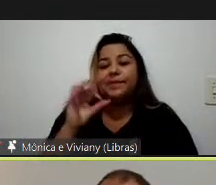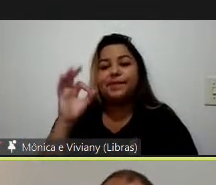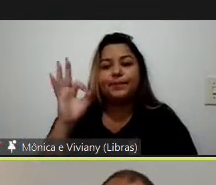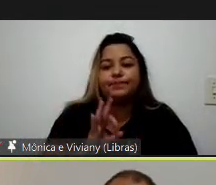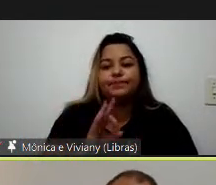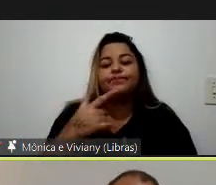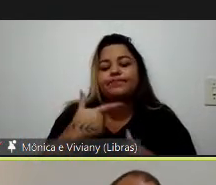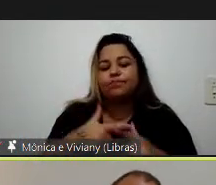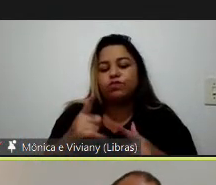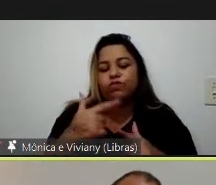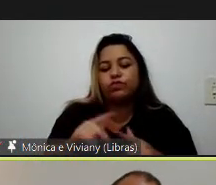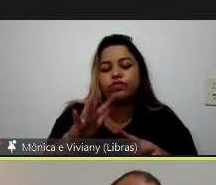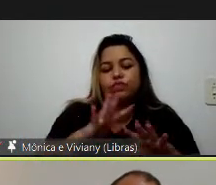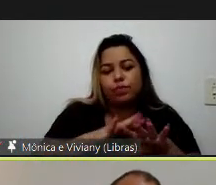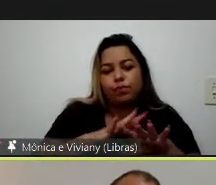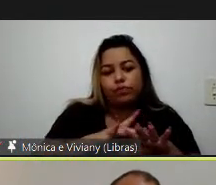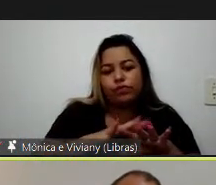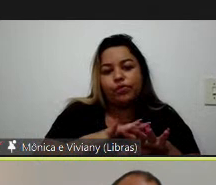disease.